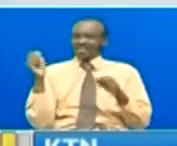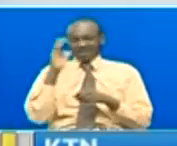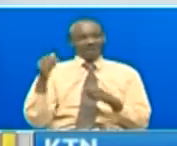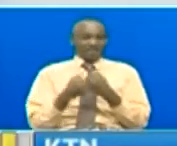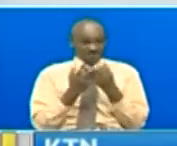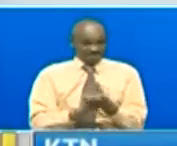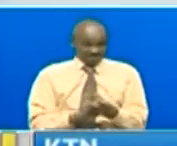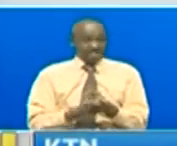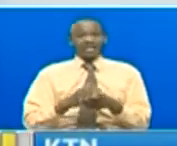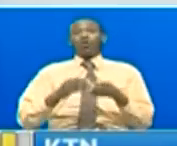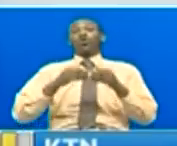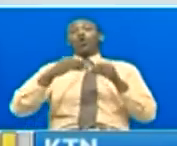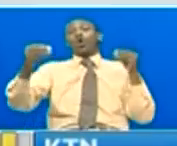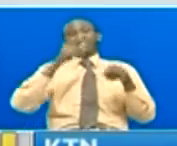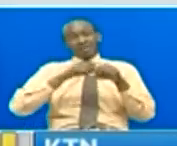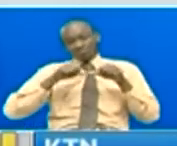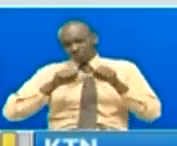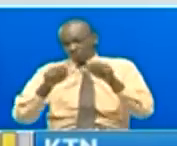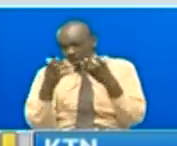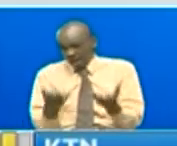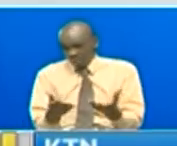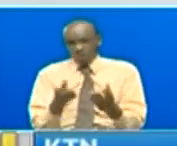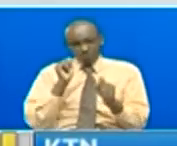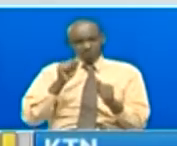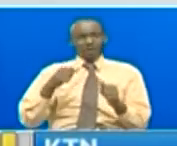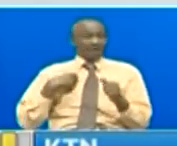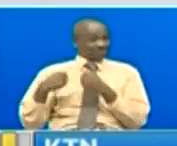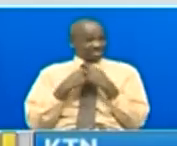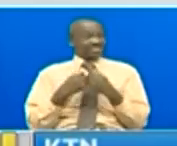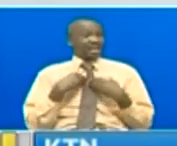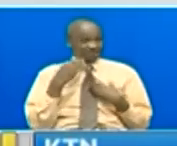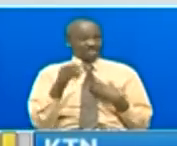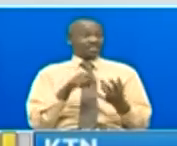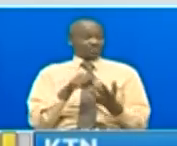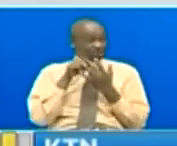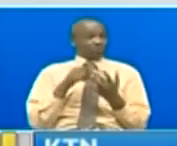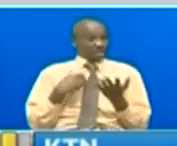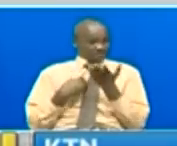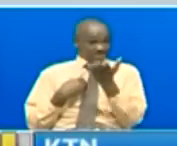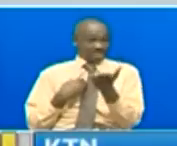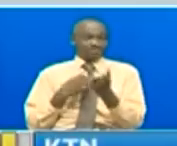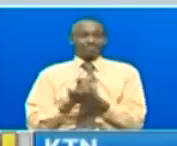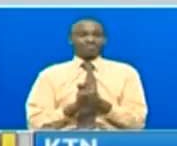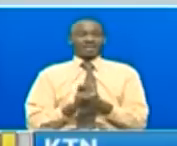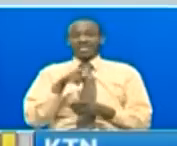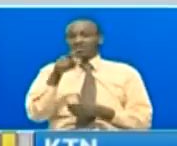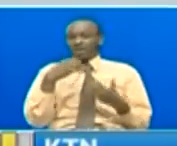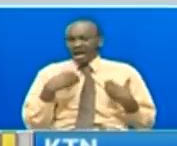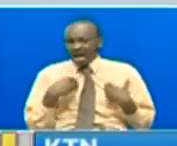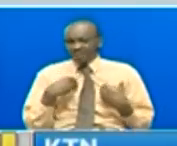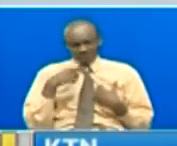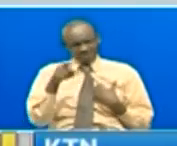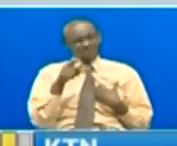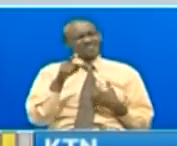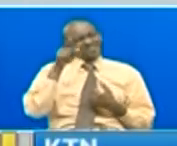and long-term maintenance contracts also addressed unique challenges faced by the location of Lake Turkana, which is in one of the most